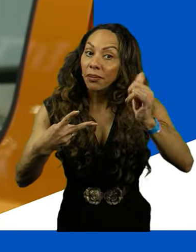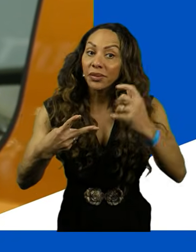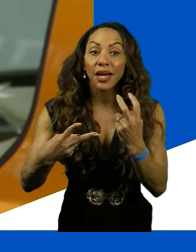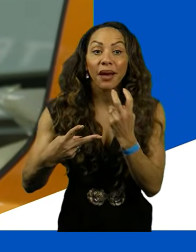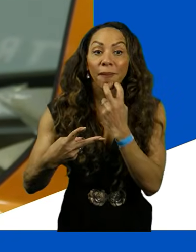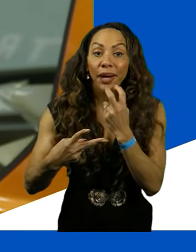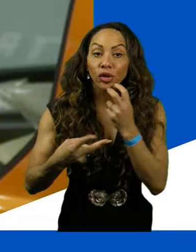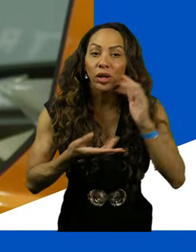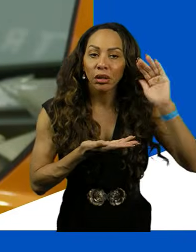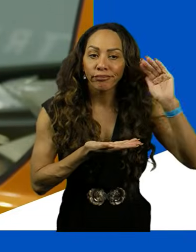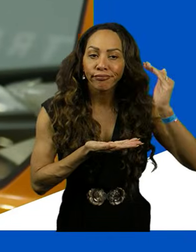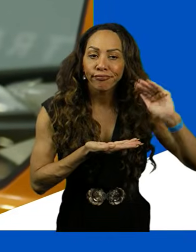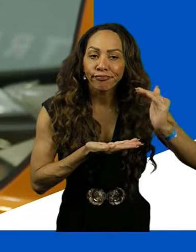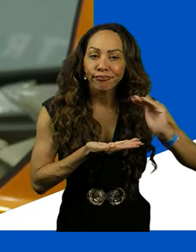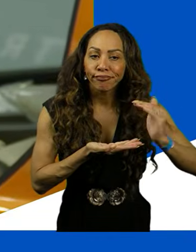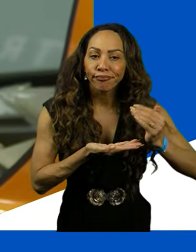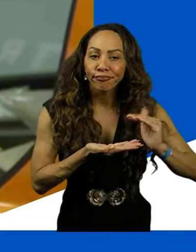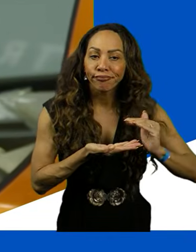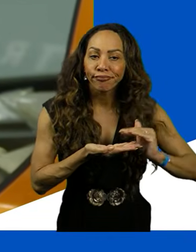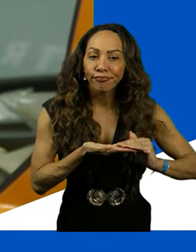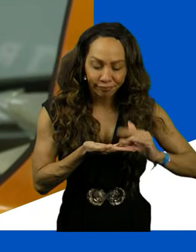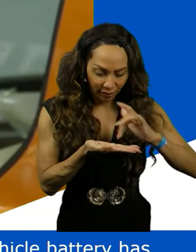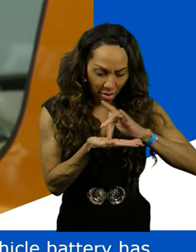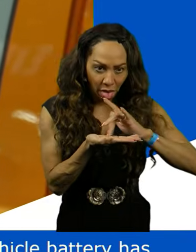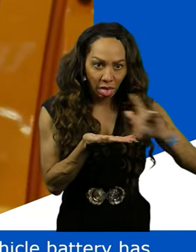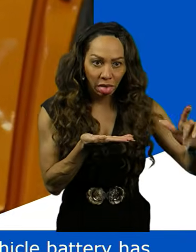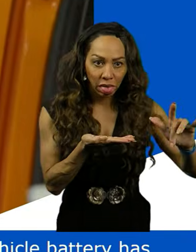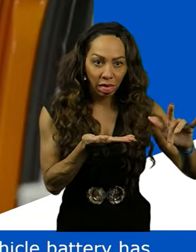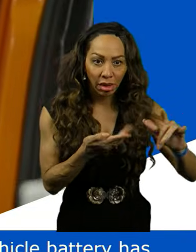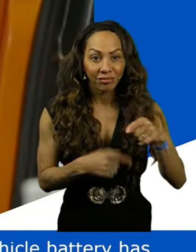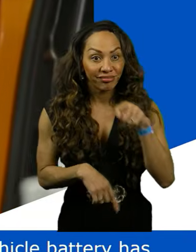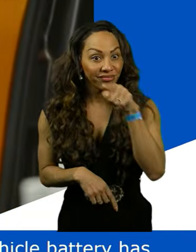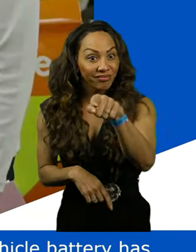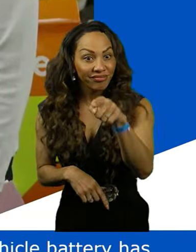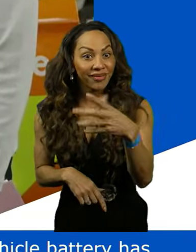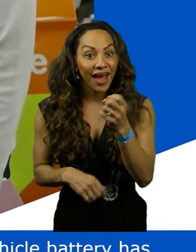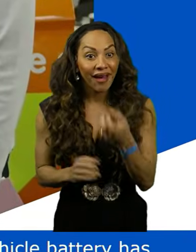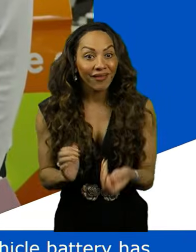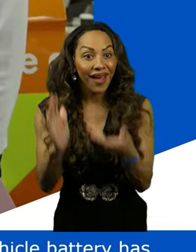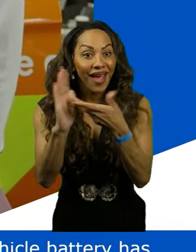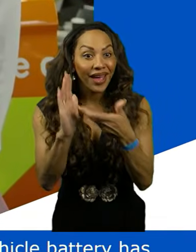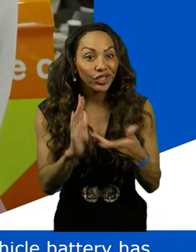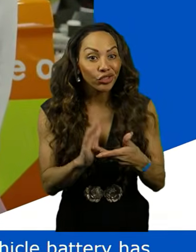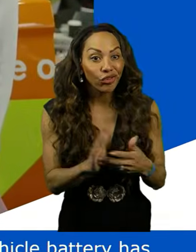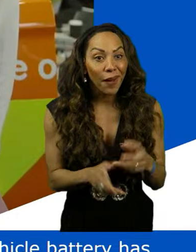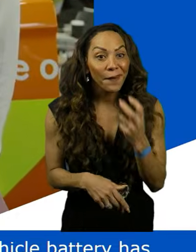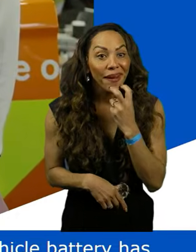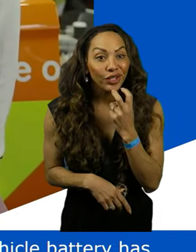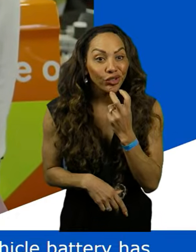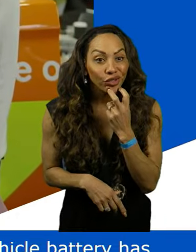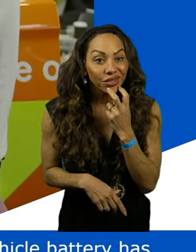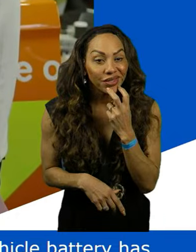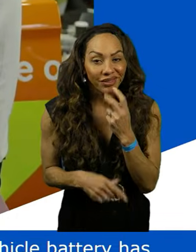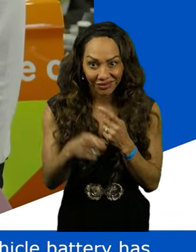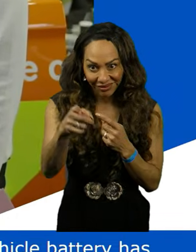our patrols carry a number of batteries on the vehicle. I have a selection here as well as a selection further into the